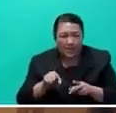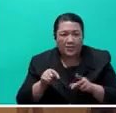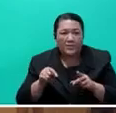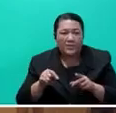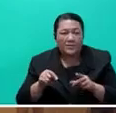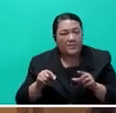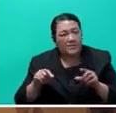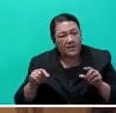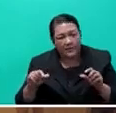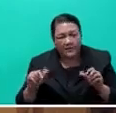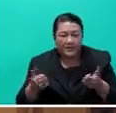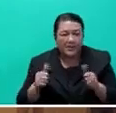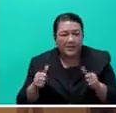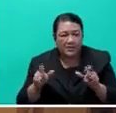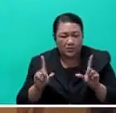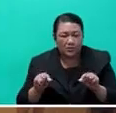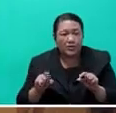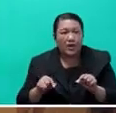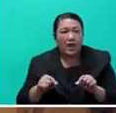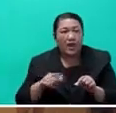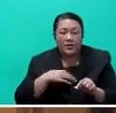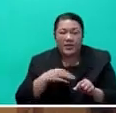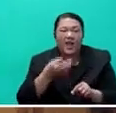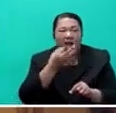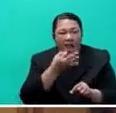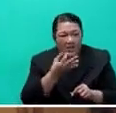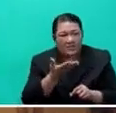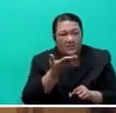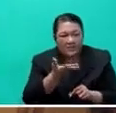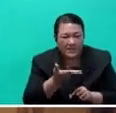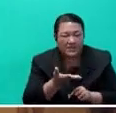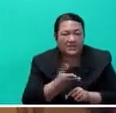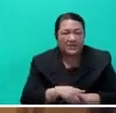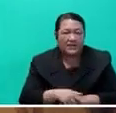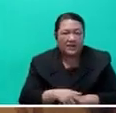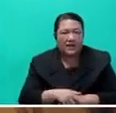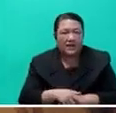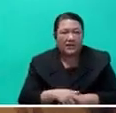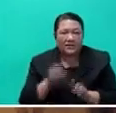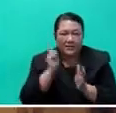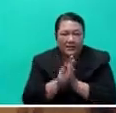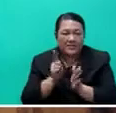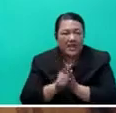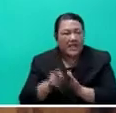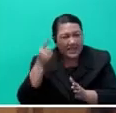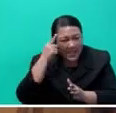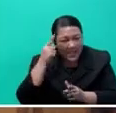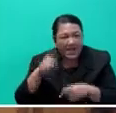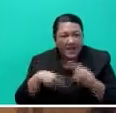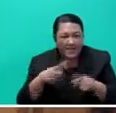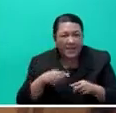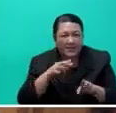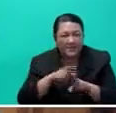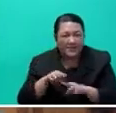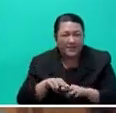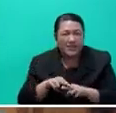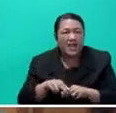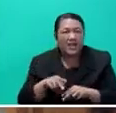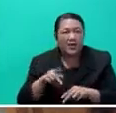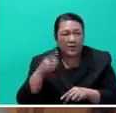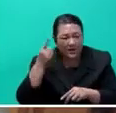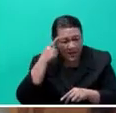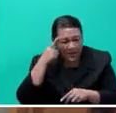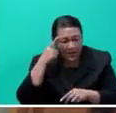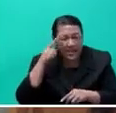the heritage bill. That's all that's being asked, sir. And I ask that, and I urge that please think about Fiji and think about our reputation about getting it